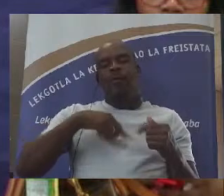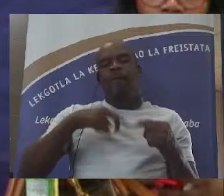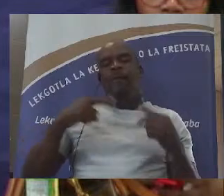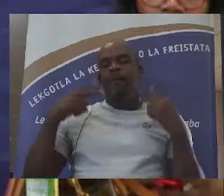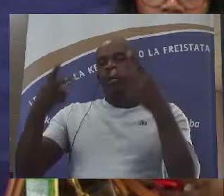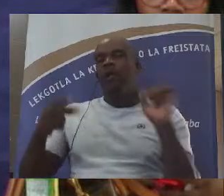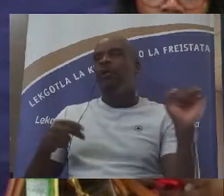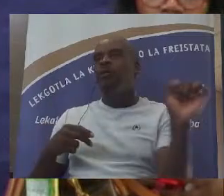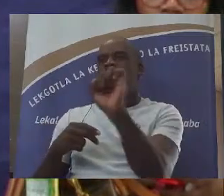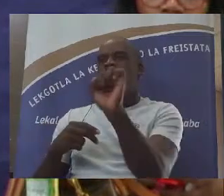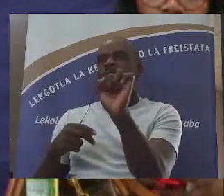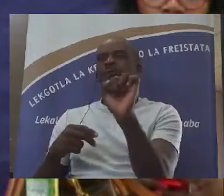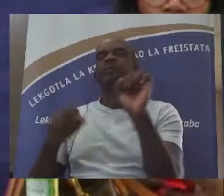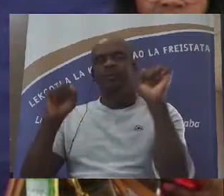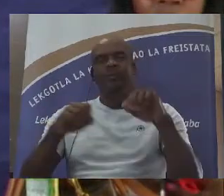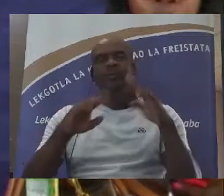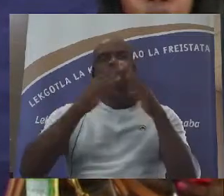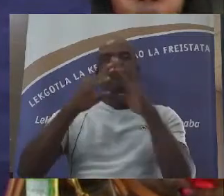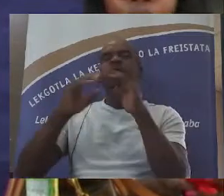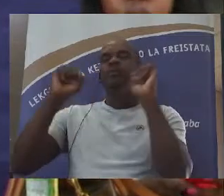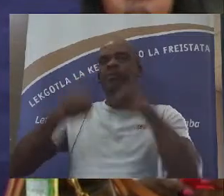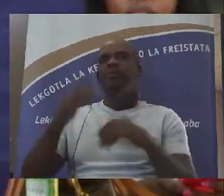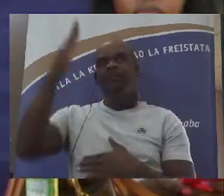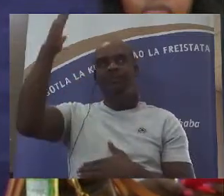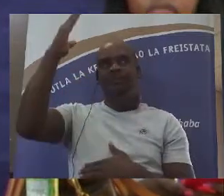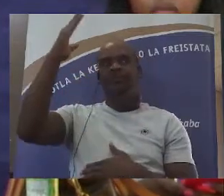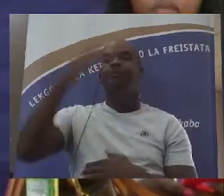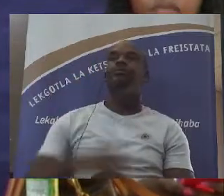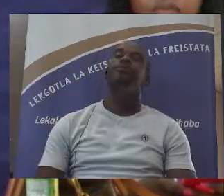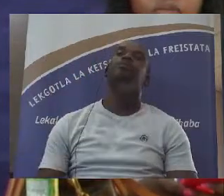setjhaba. Ke kopa le phahamise matsoho.